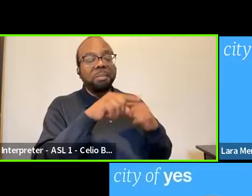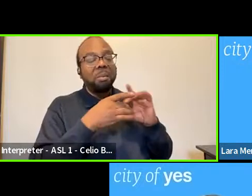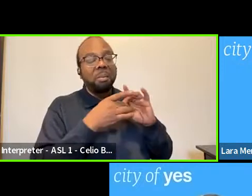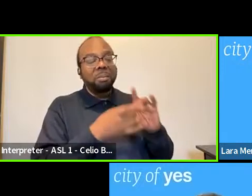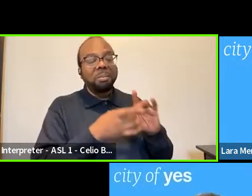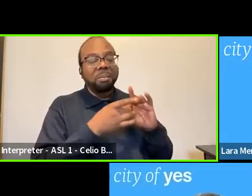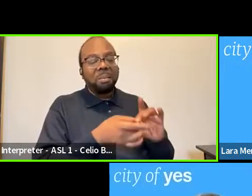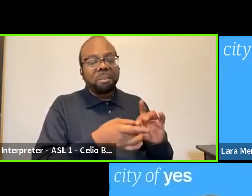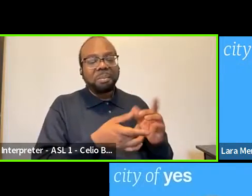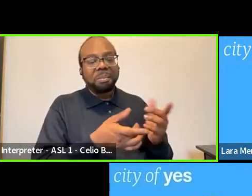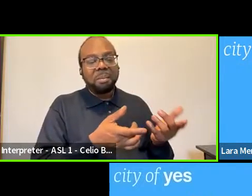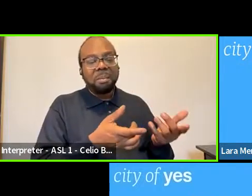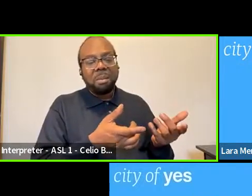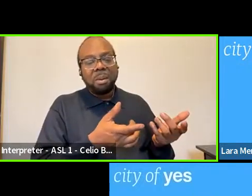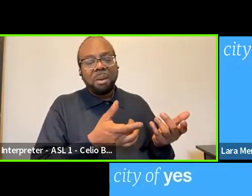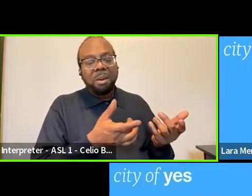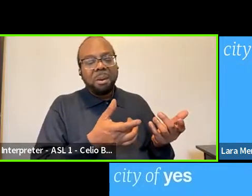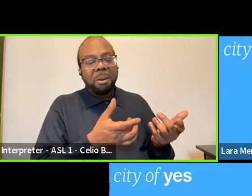um,